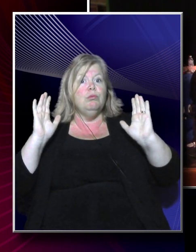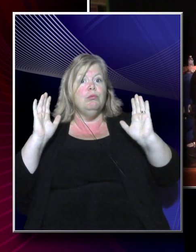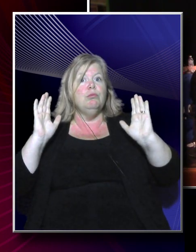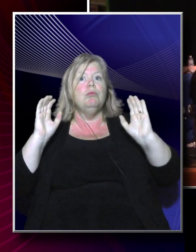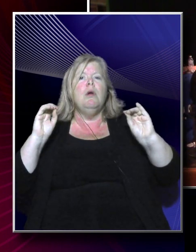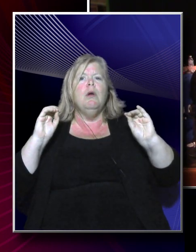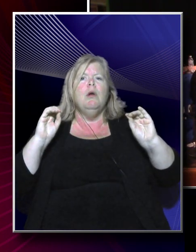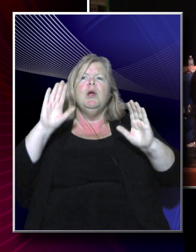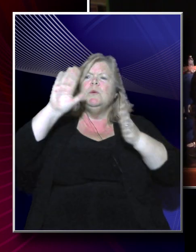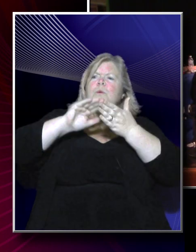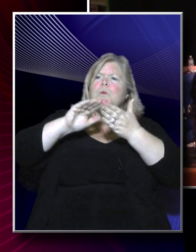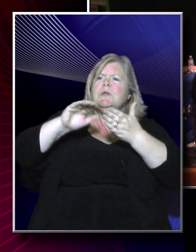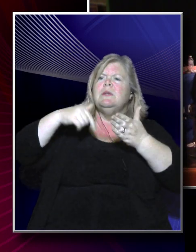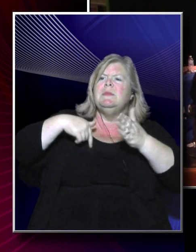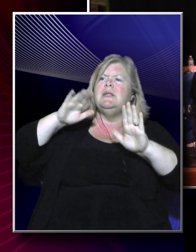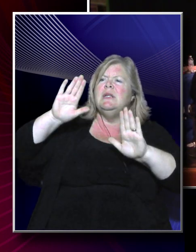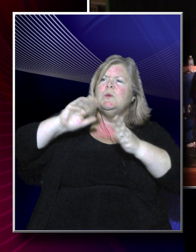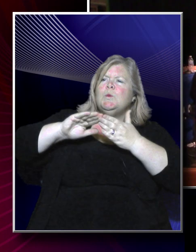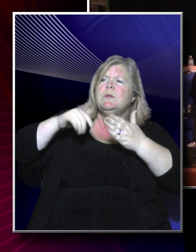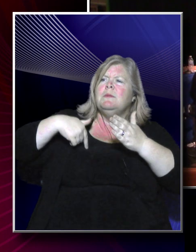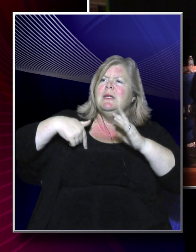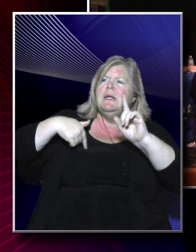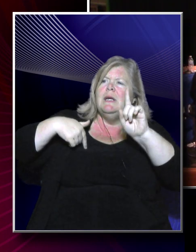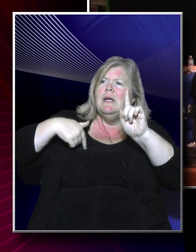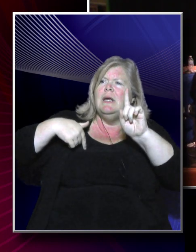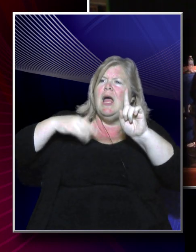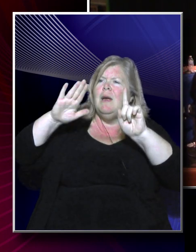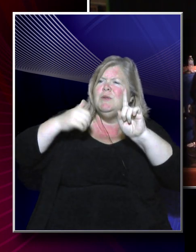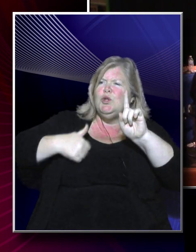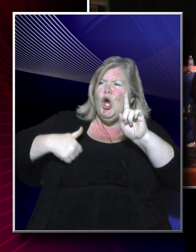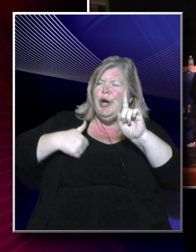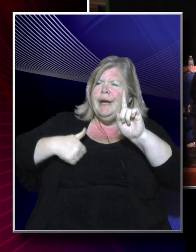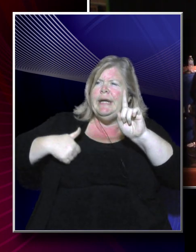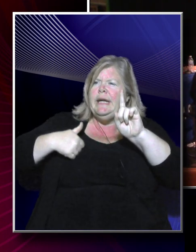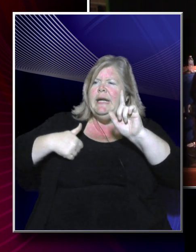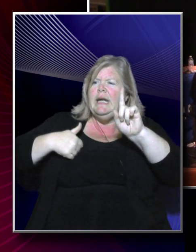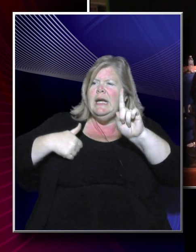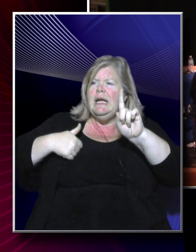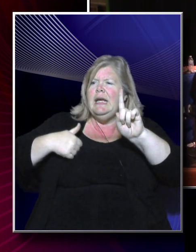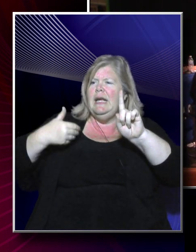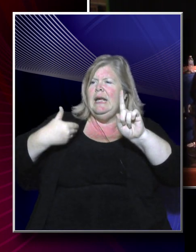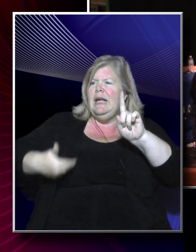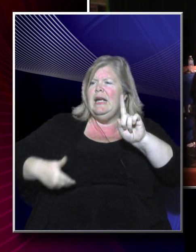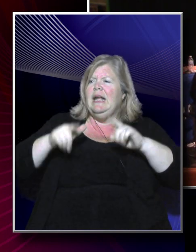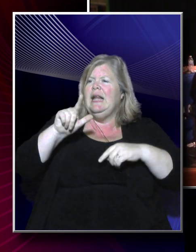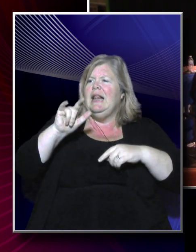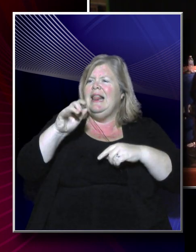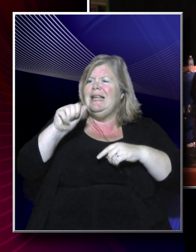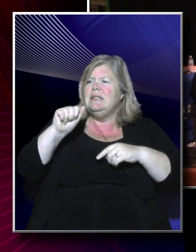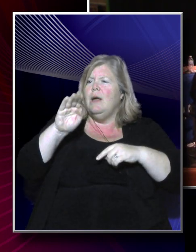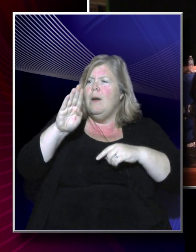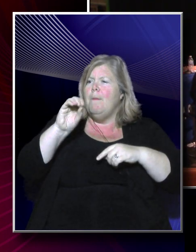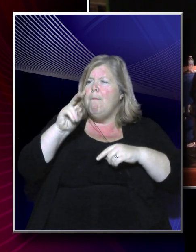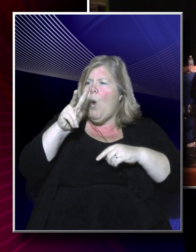Okay. Excuse me, Yeah, I'm sorry. I'm sorry. This is Linda Bove.